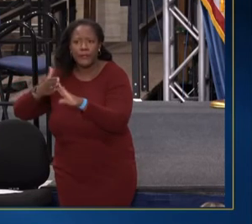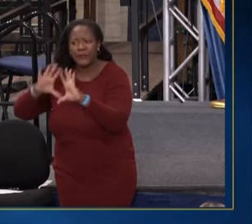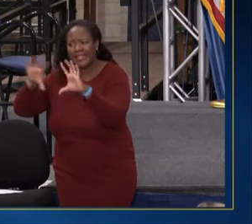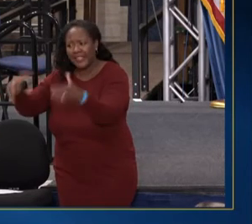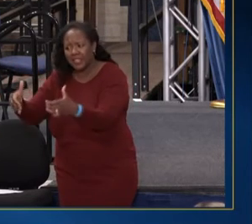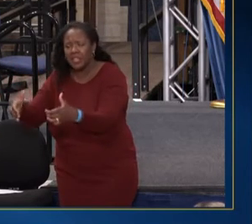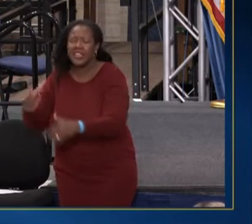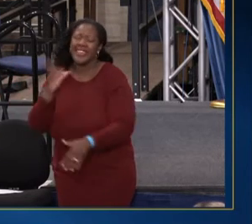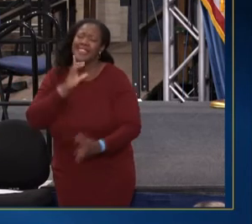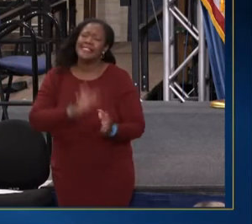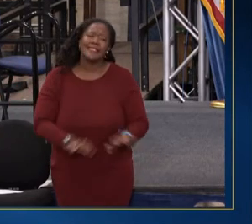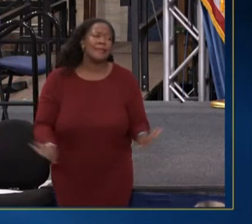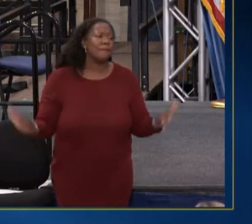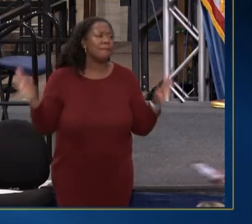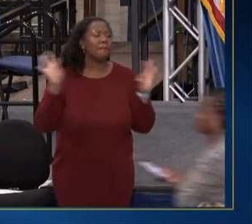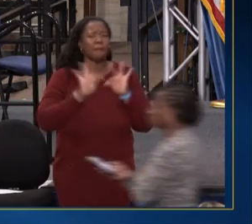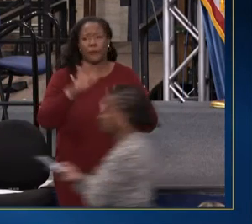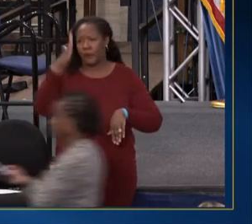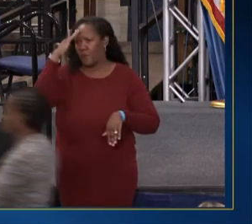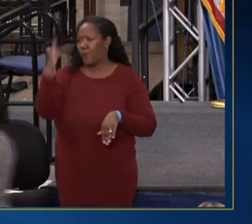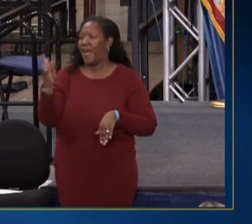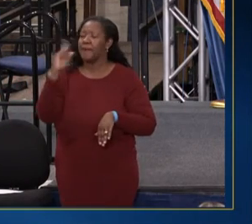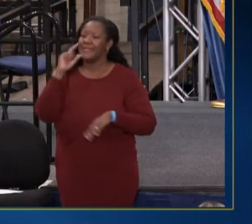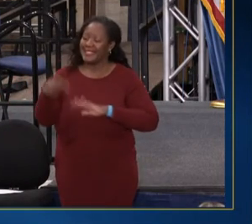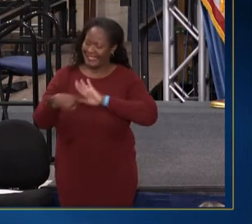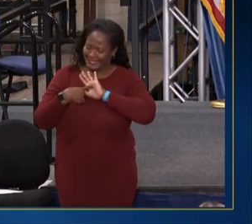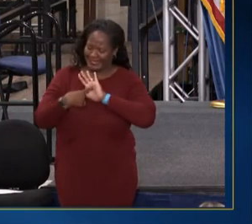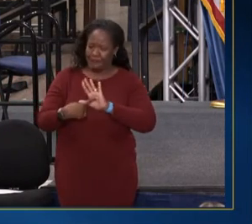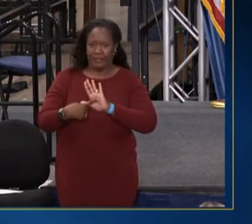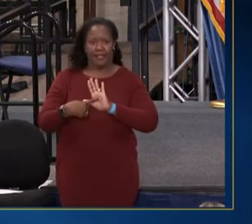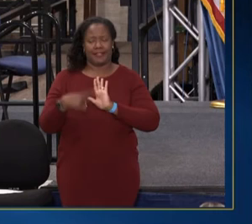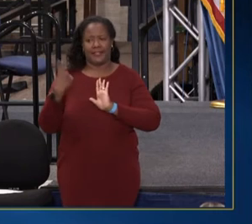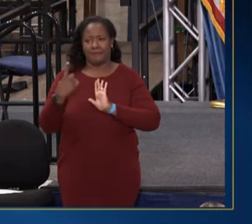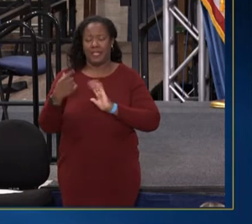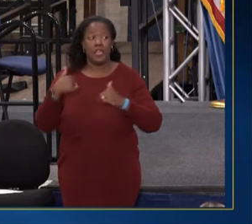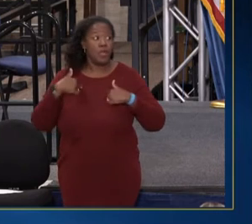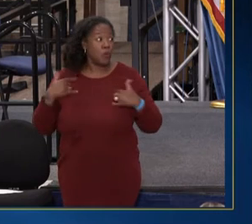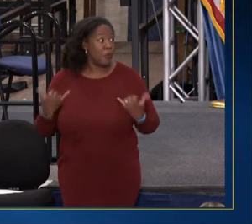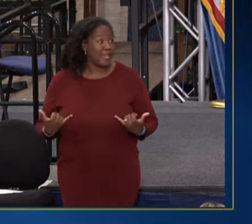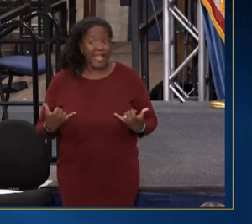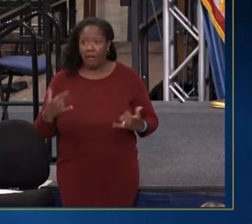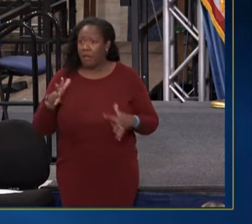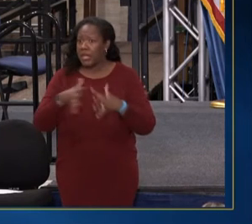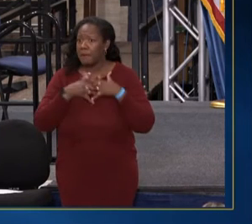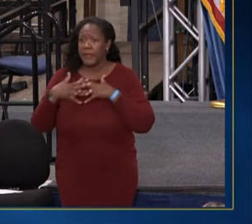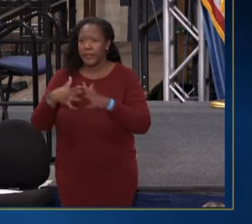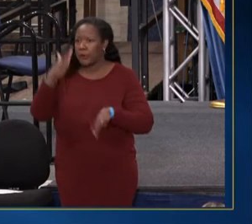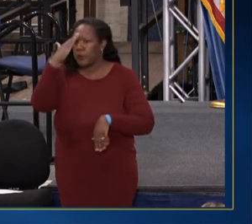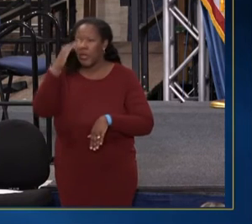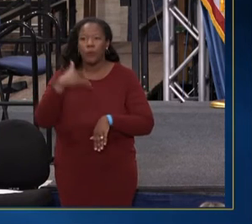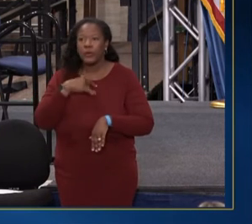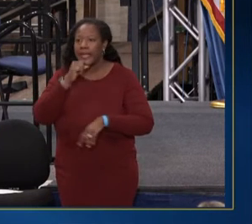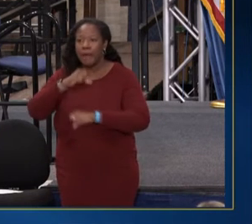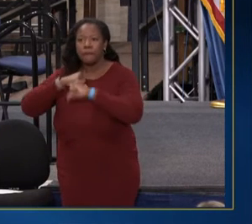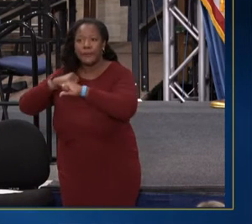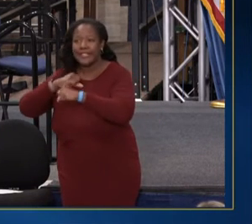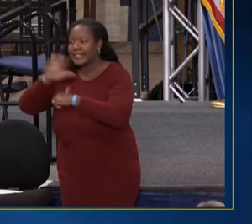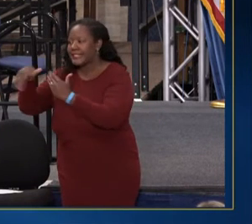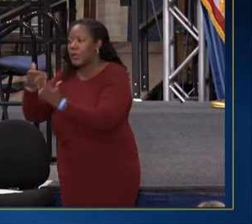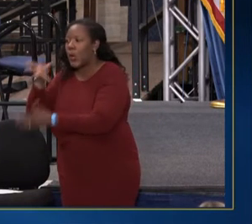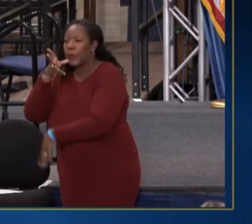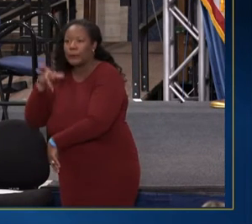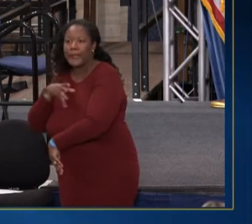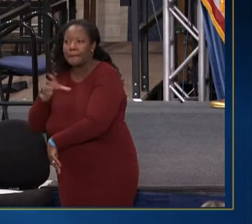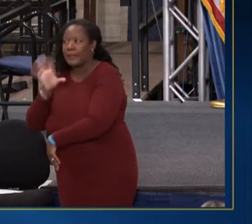it's important because it symbolizes something, especially now in America when we know we're not protecting the rights of all women and